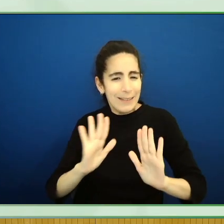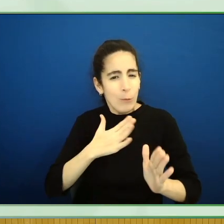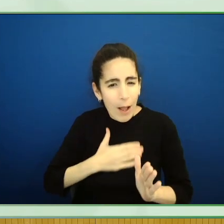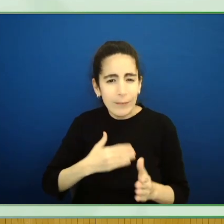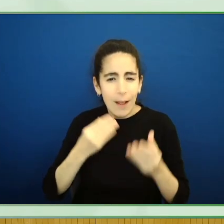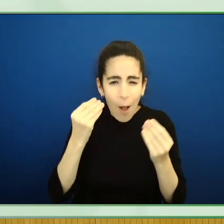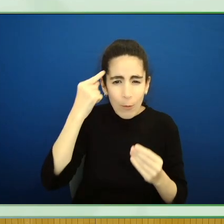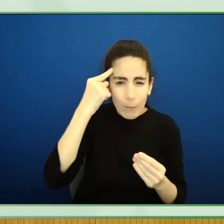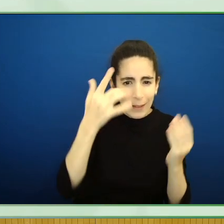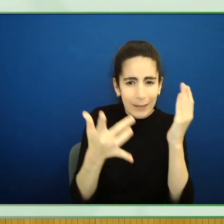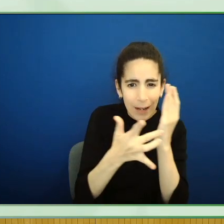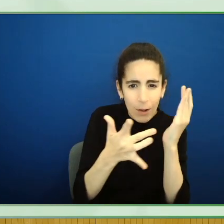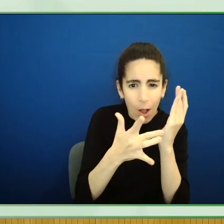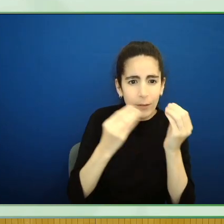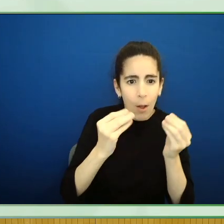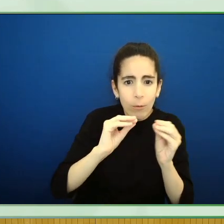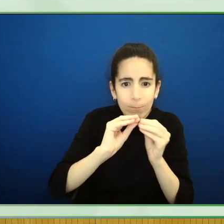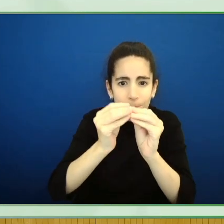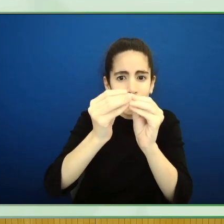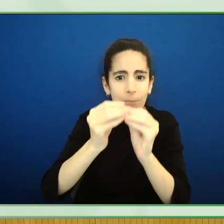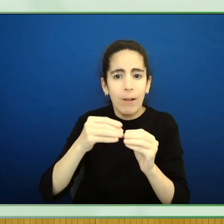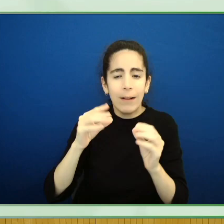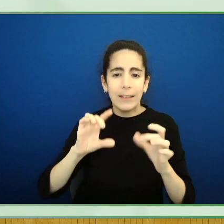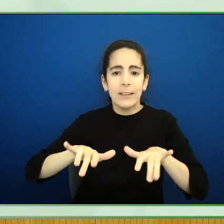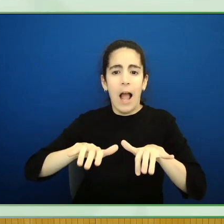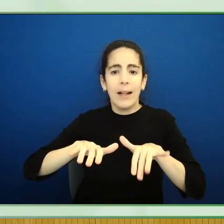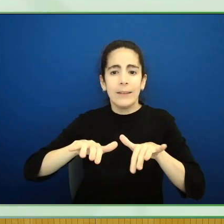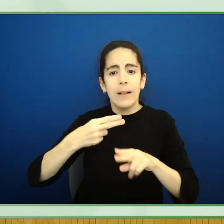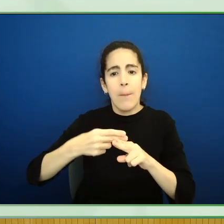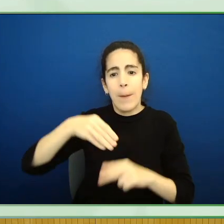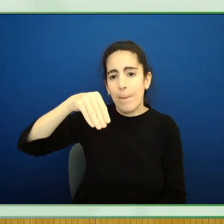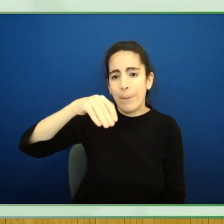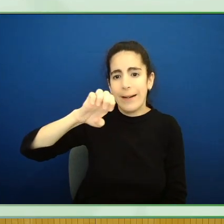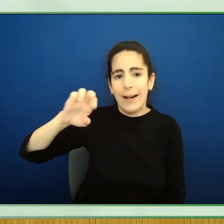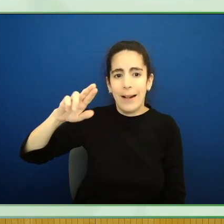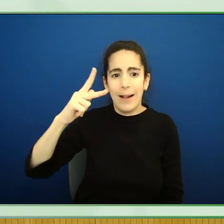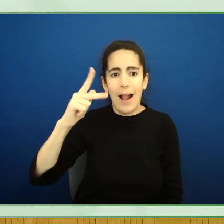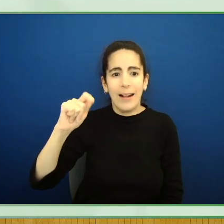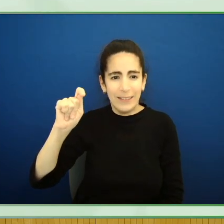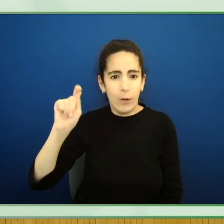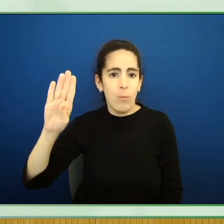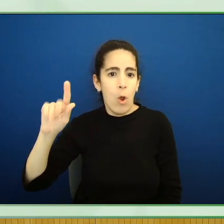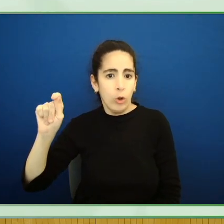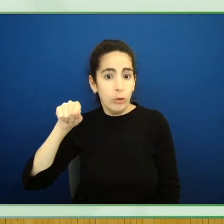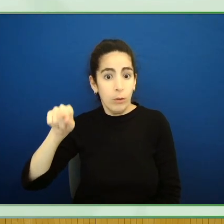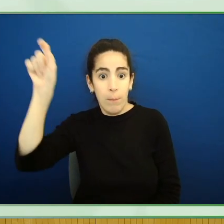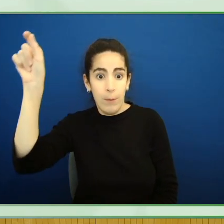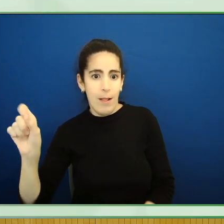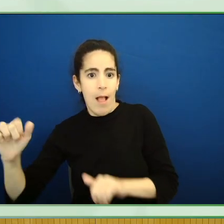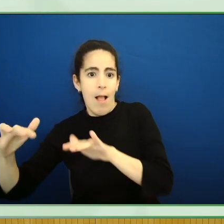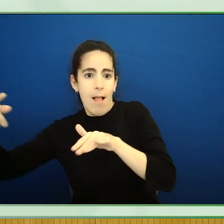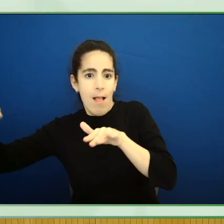can go onto WhatsApp and they can find out about this part of my wheelchair is broken and I want to get this repair and how do I order that spare